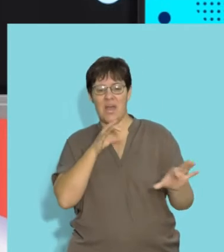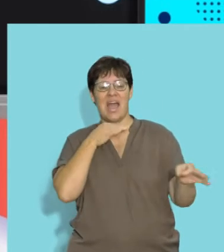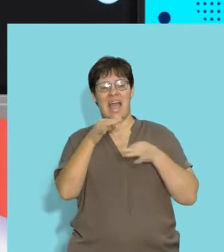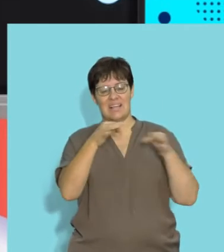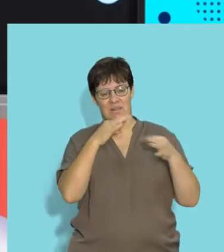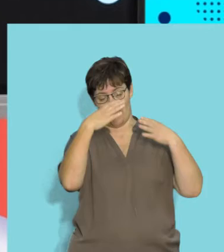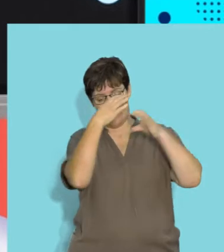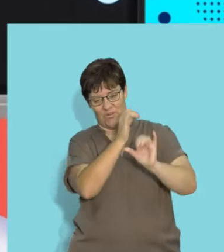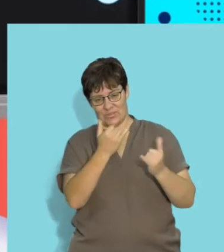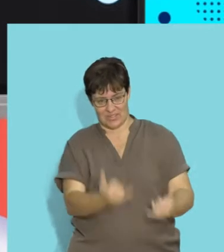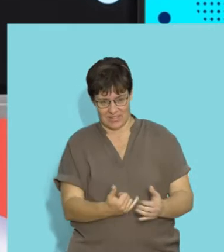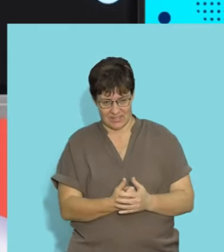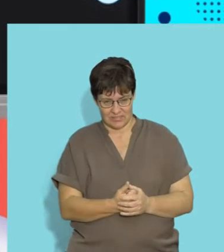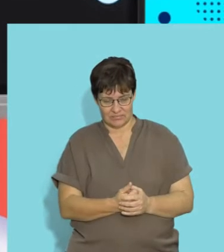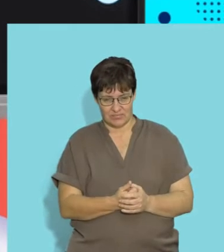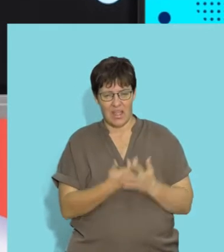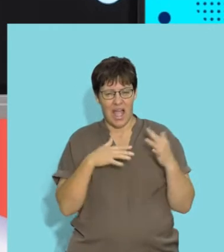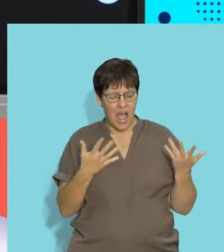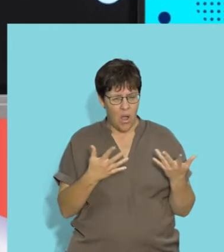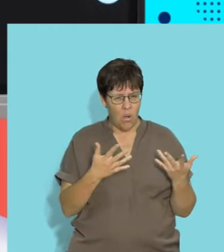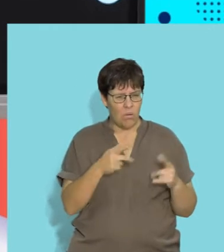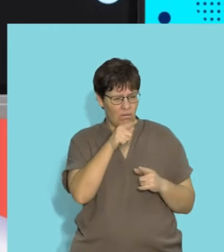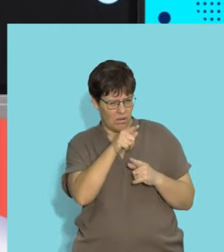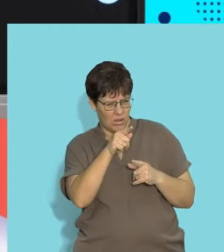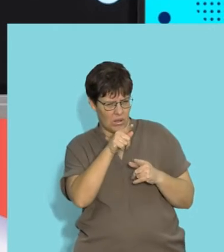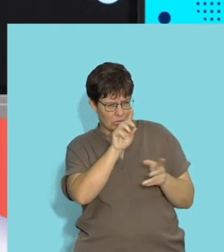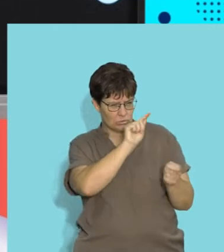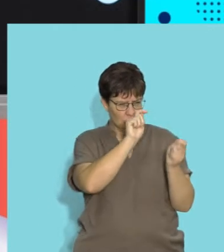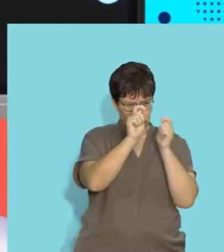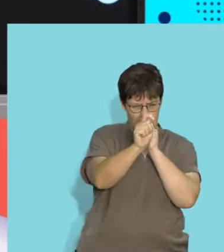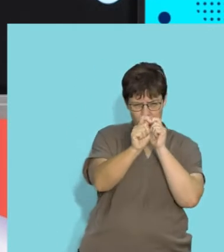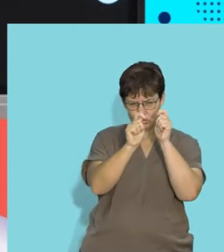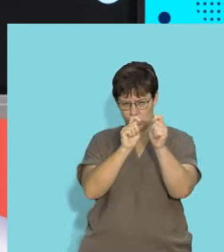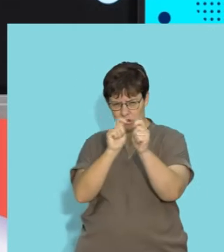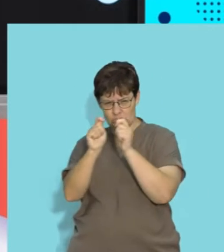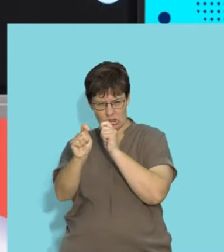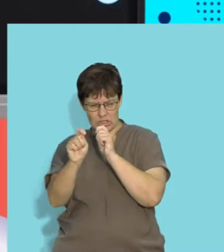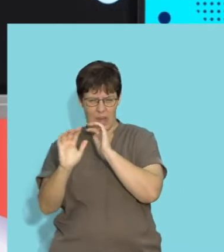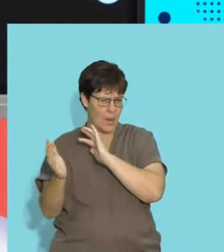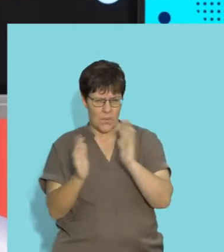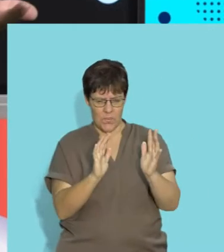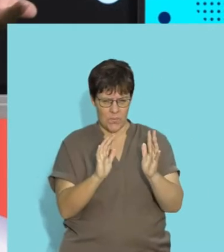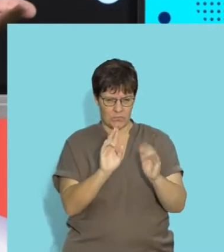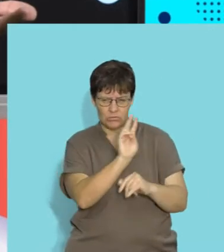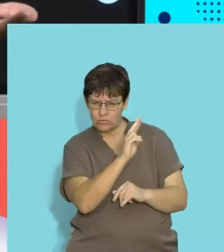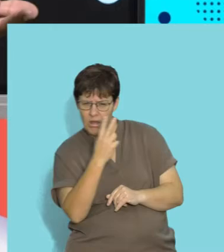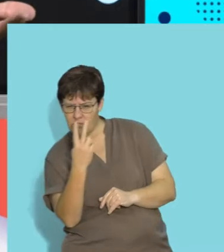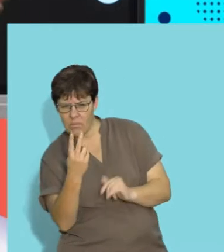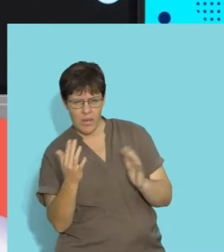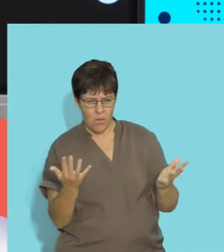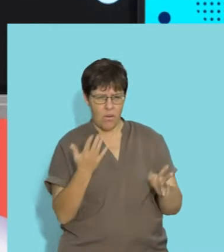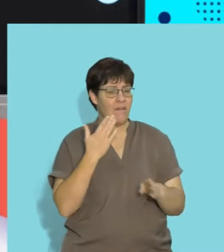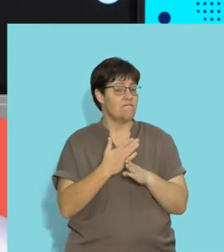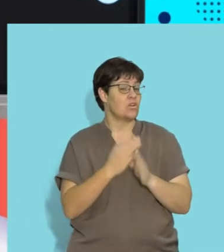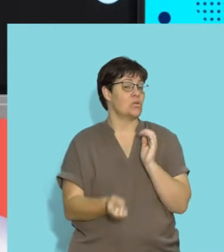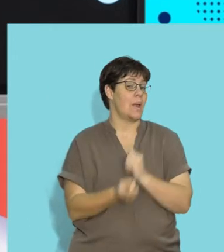and be focusing on. How do we transform them and move them around and play around with them? What exactly does that do to the